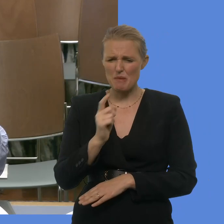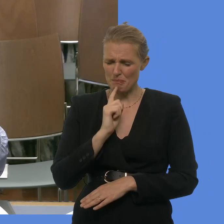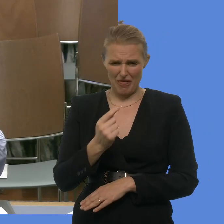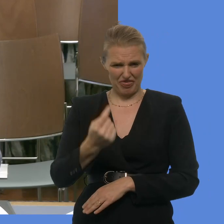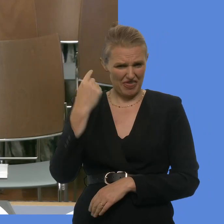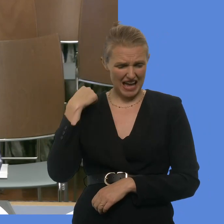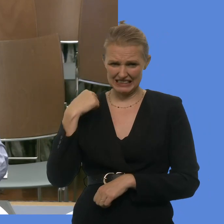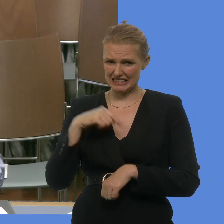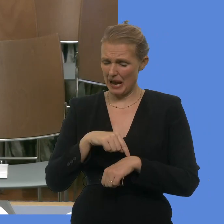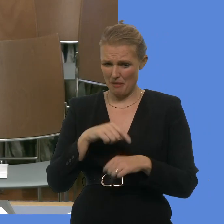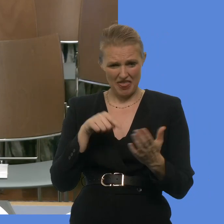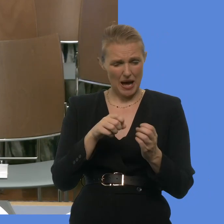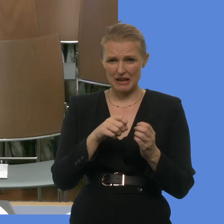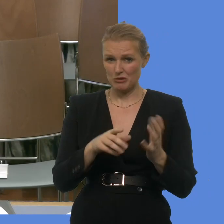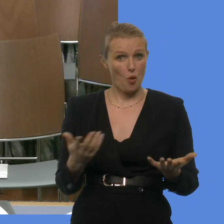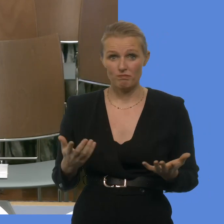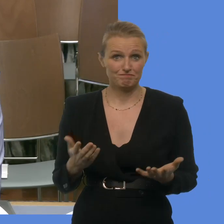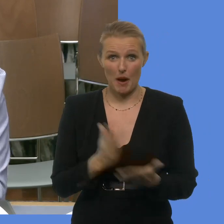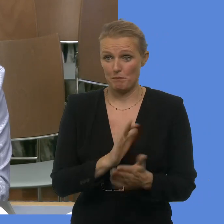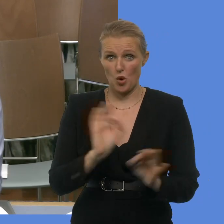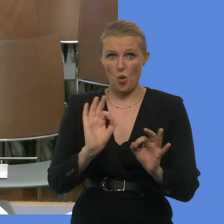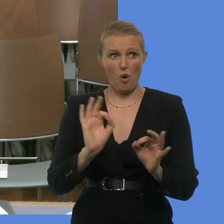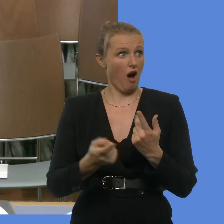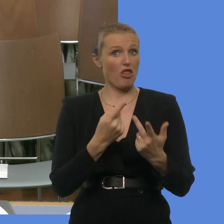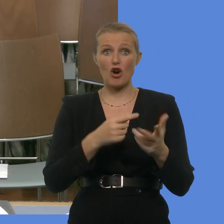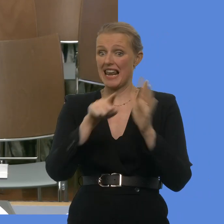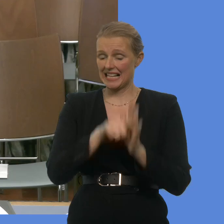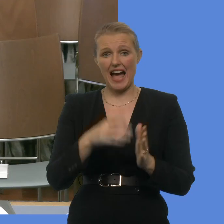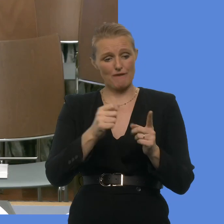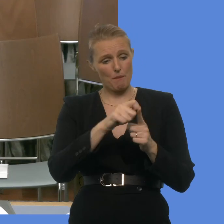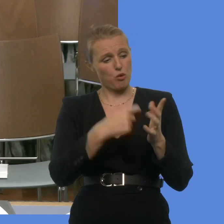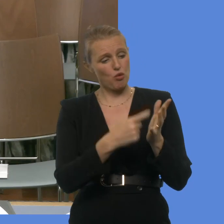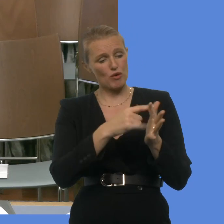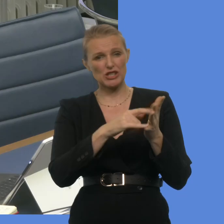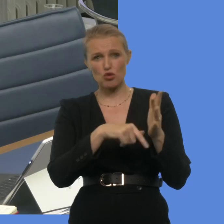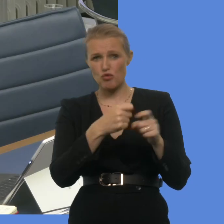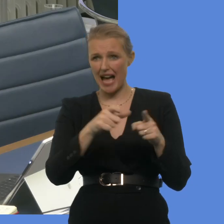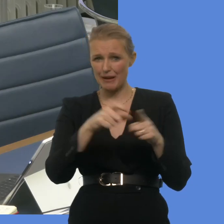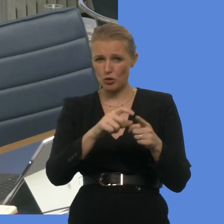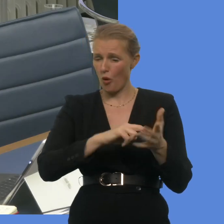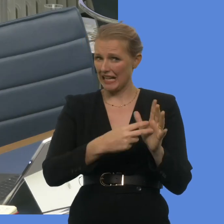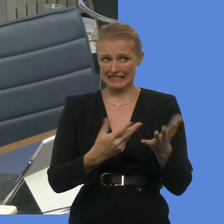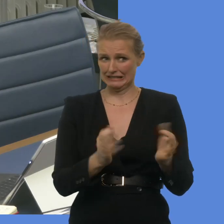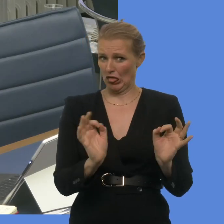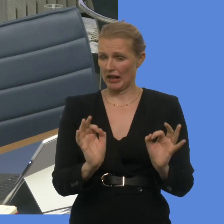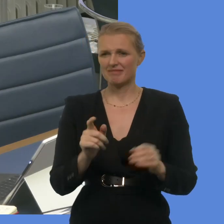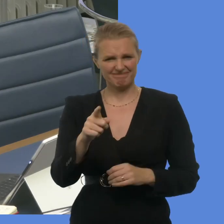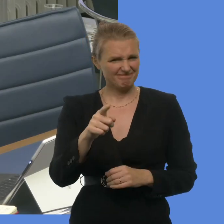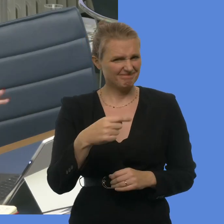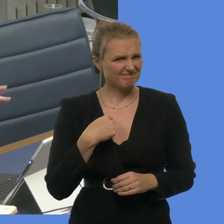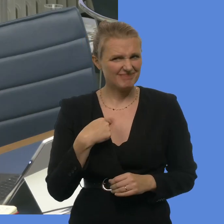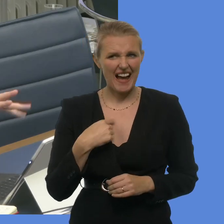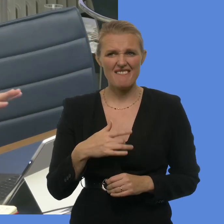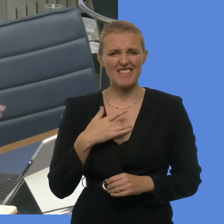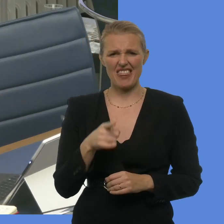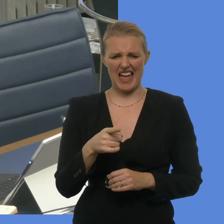out, so the short answer is no, from what I could find. But I felt that was what seemed to me like